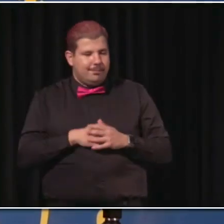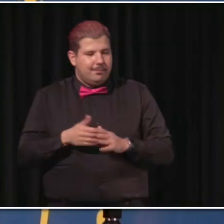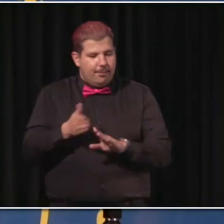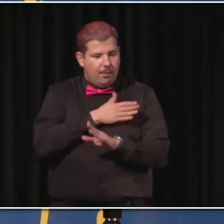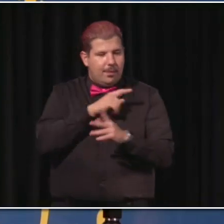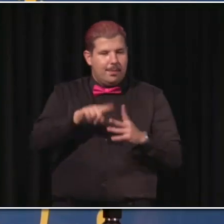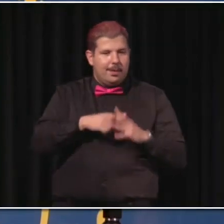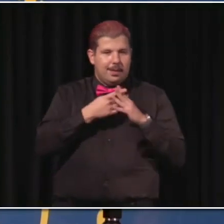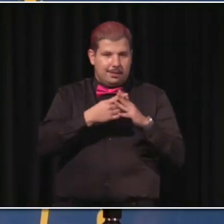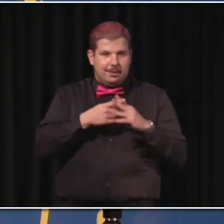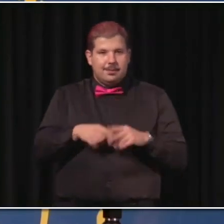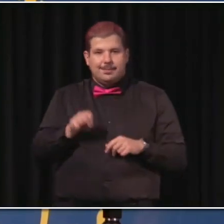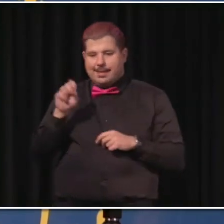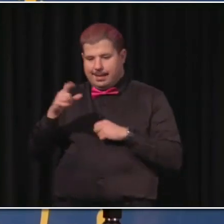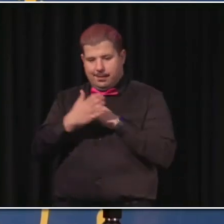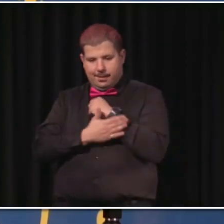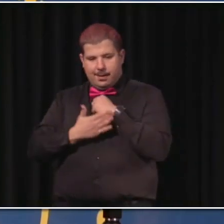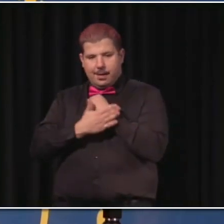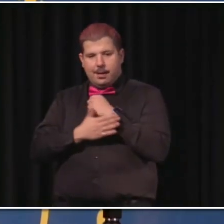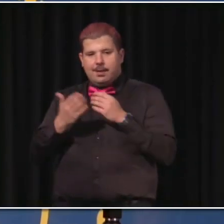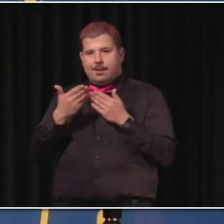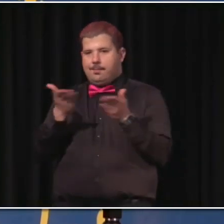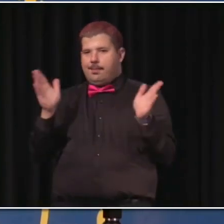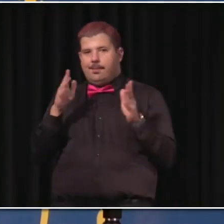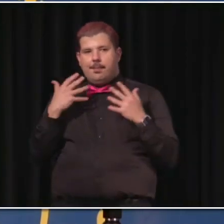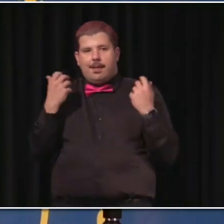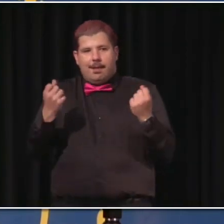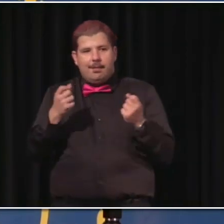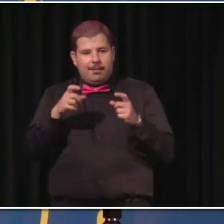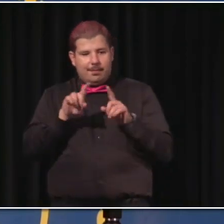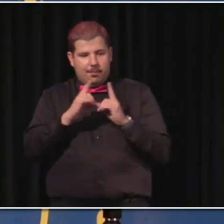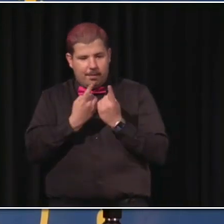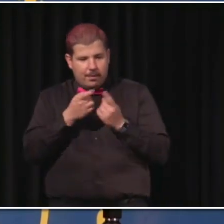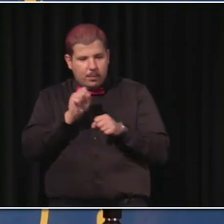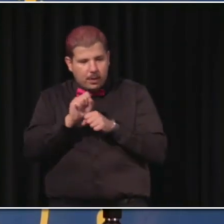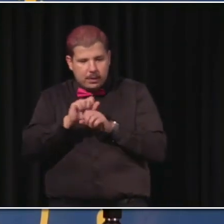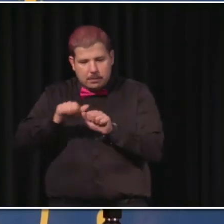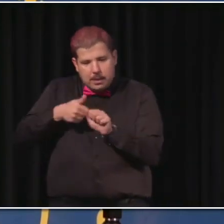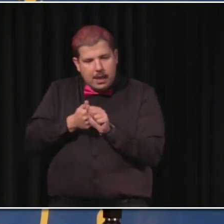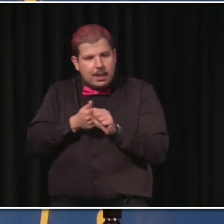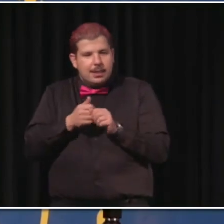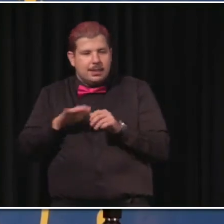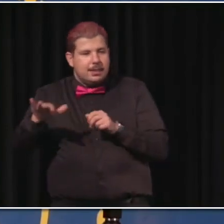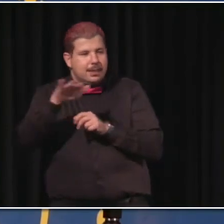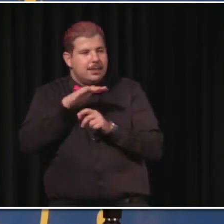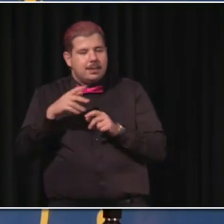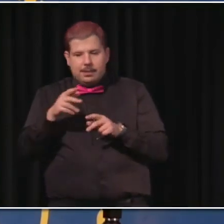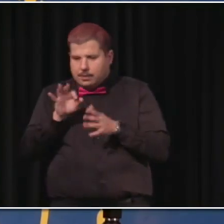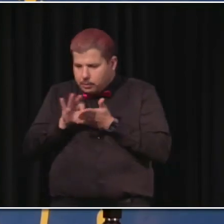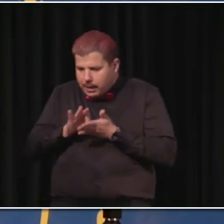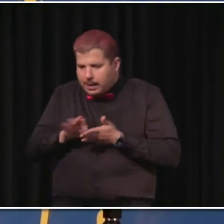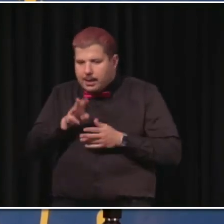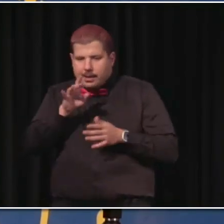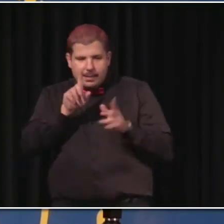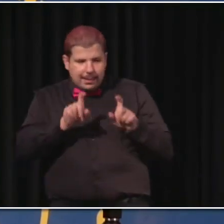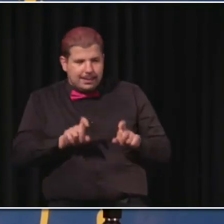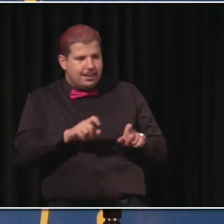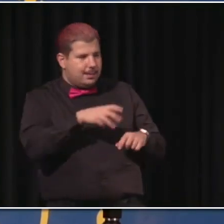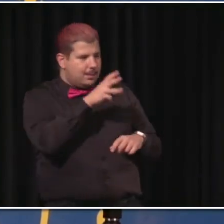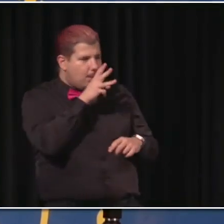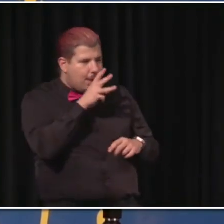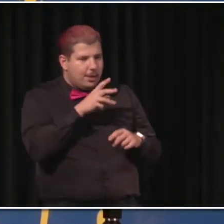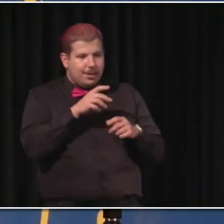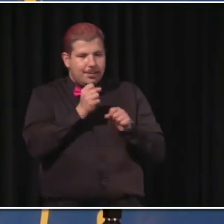Department works quietly behind the scenes, tracking diseases, testing water, and keeping us safe. Thank